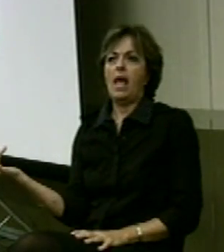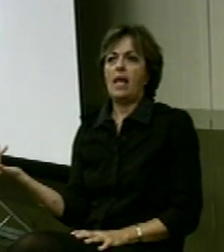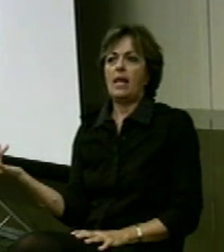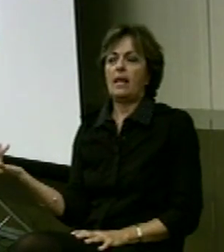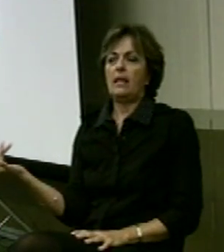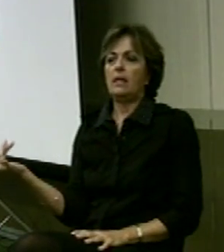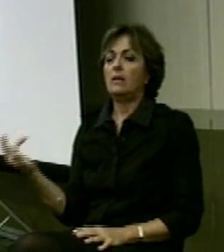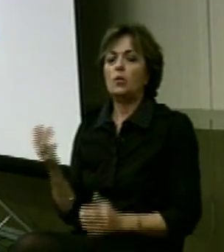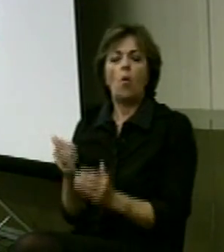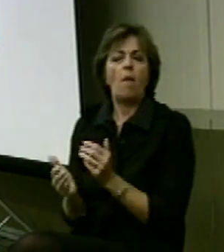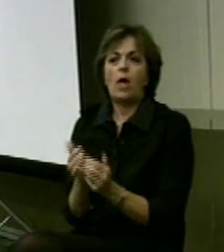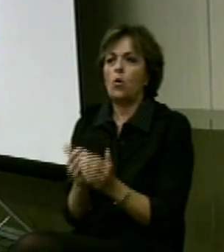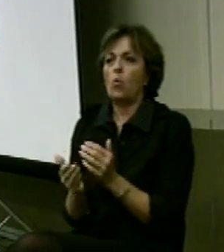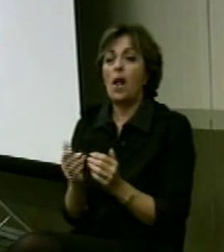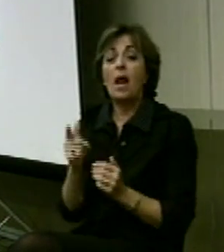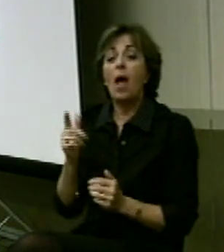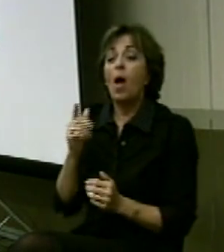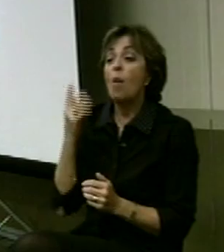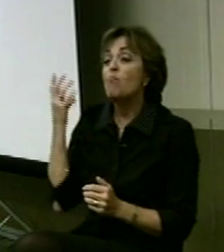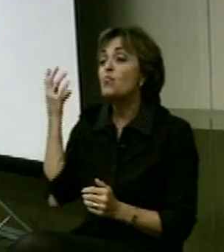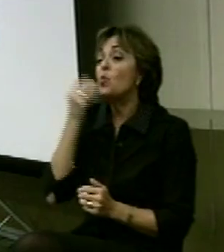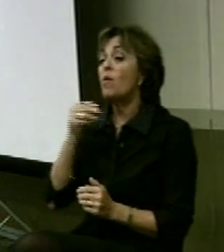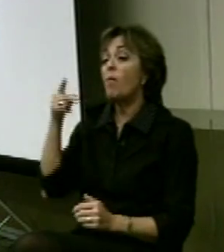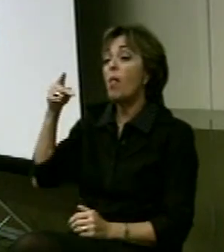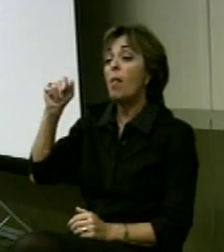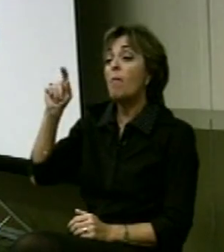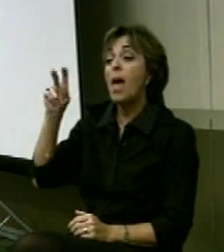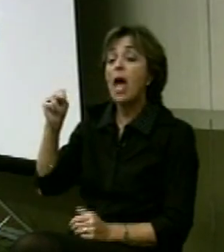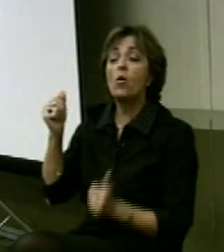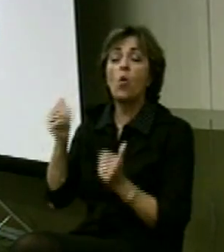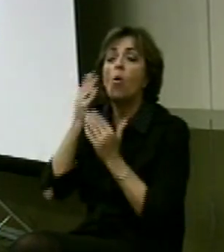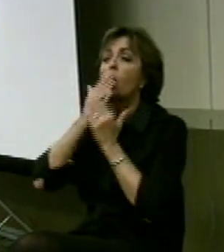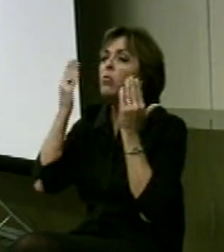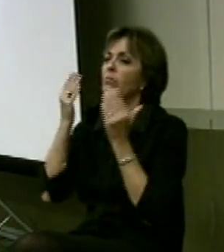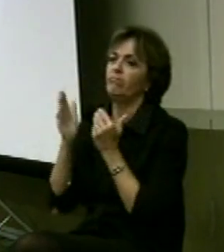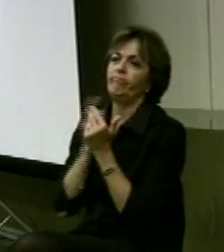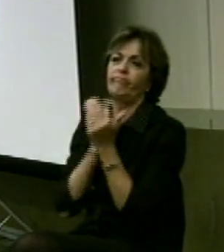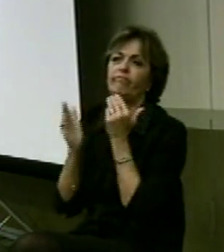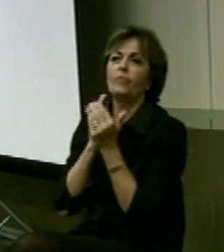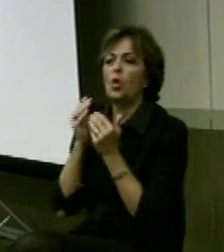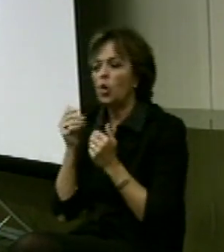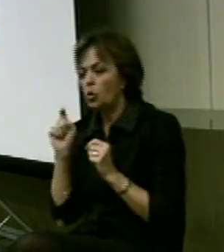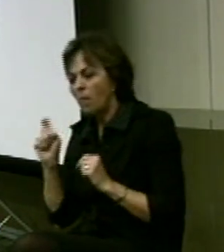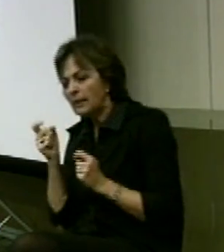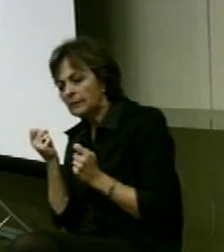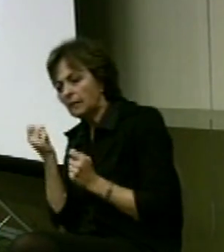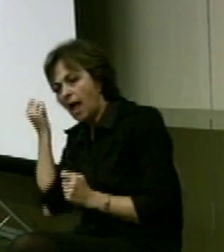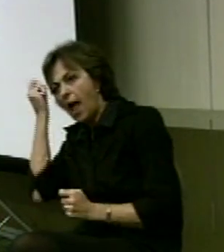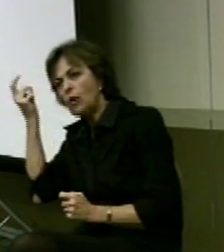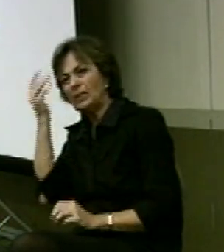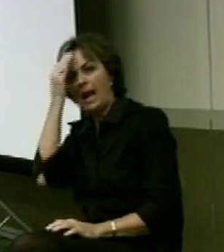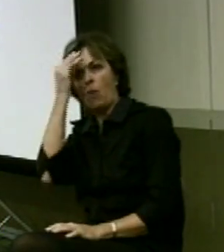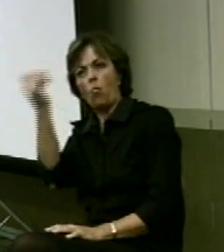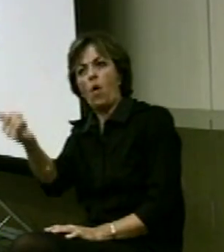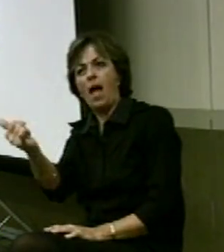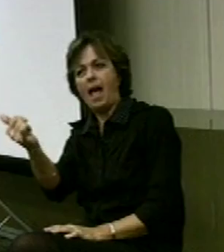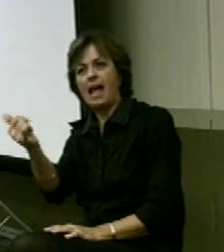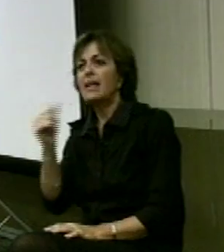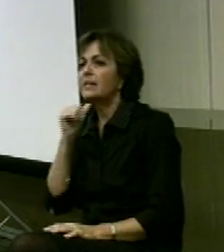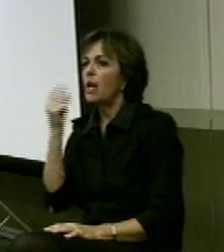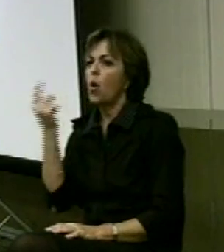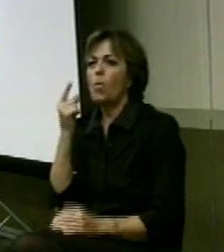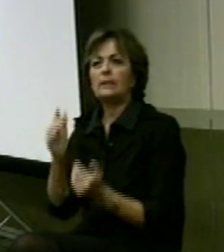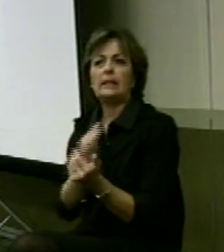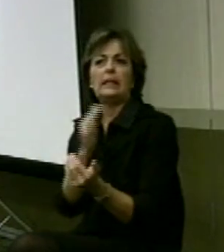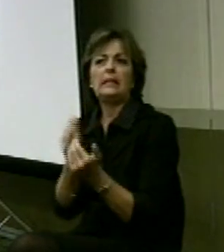question that you have. No matter what, if there's a nice, beautiful pattern or there's not a pattern. You're always trying to understand why. Just not always